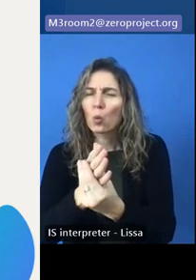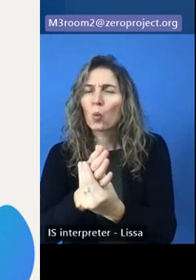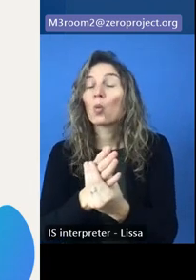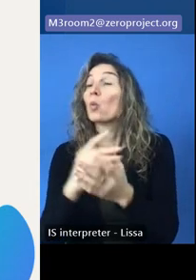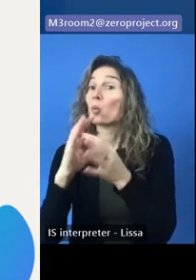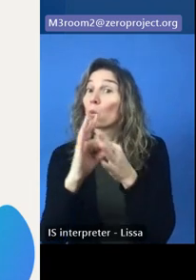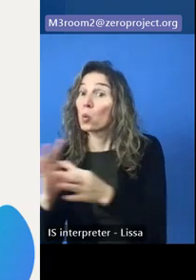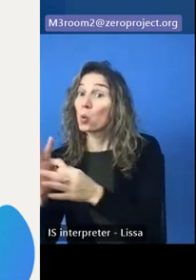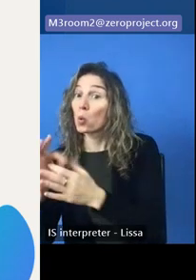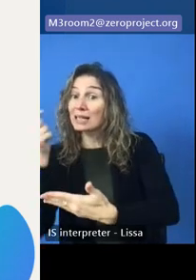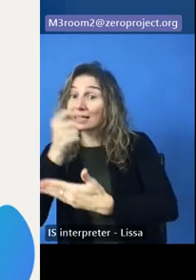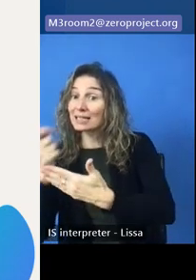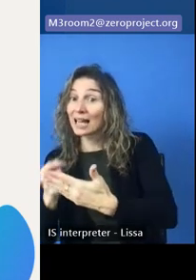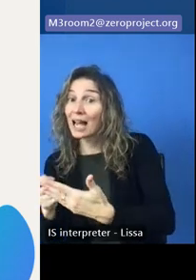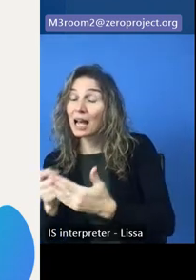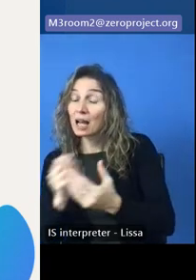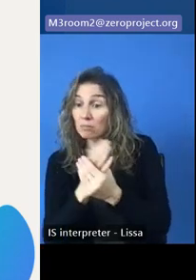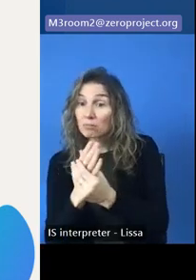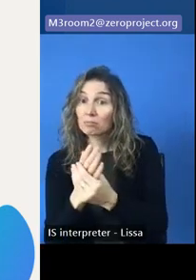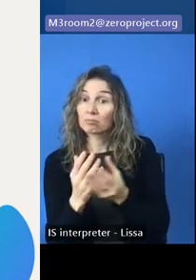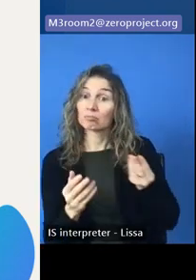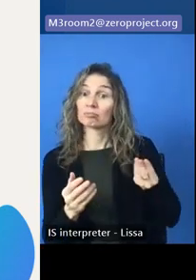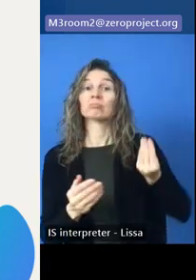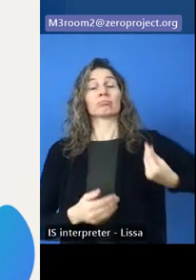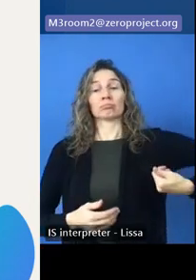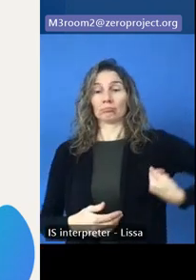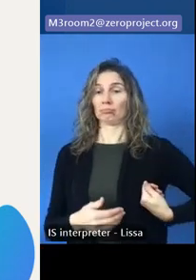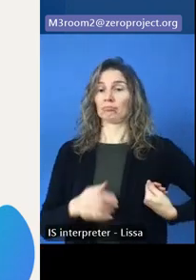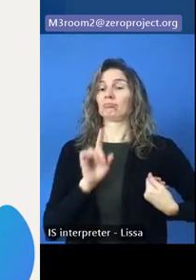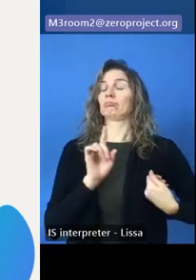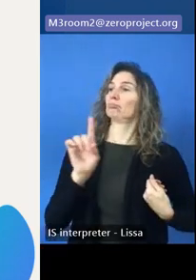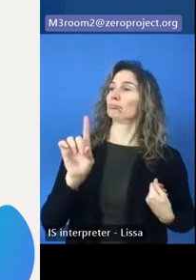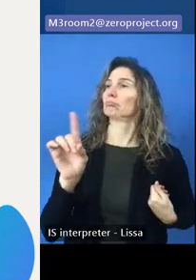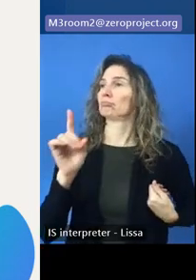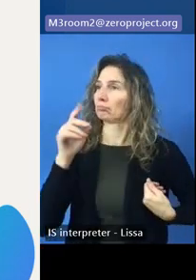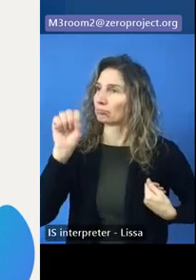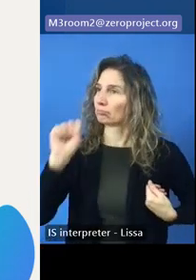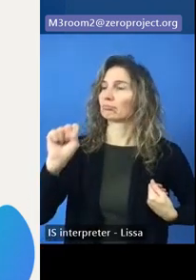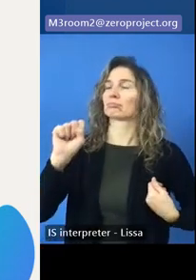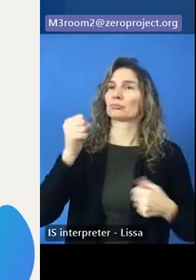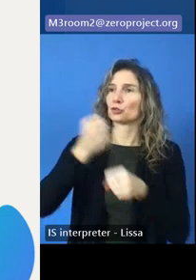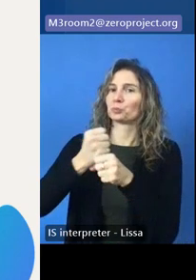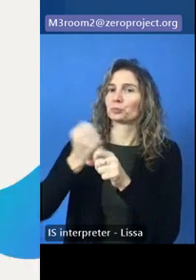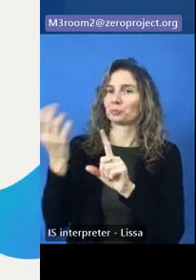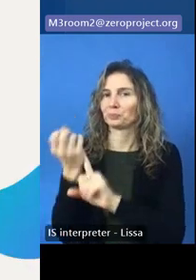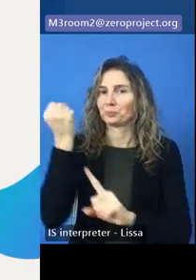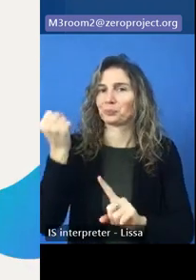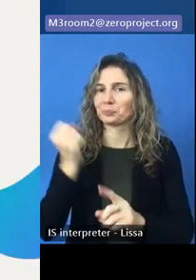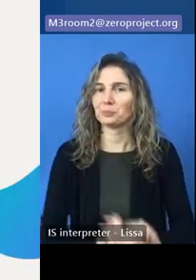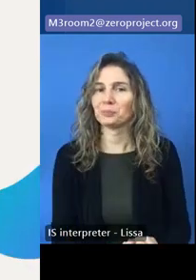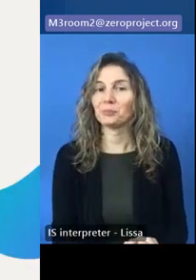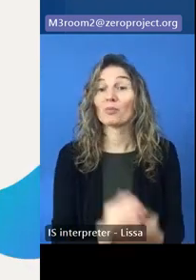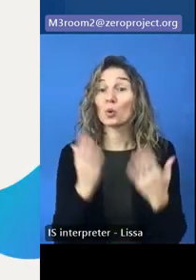of these ingredients, we think that you can create a good project. So,